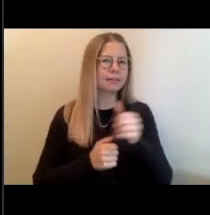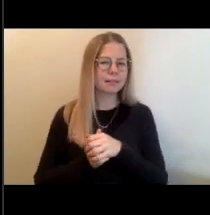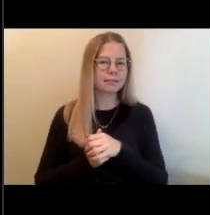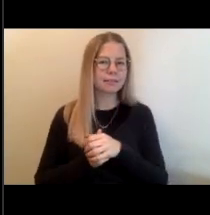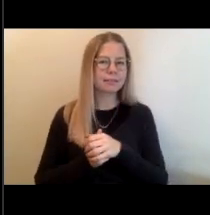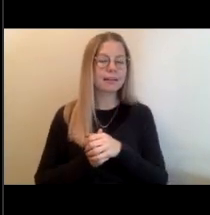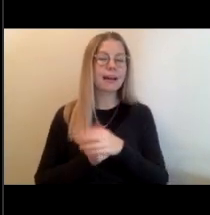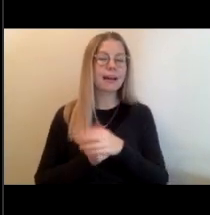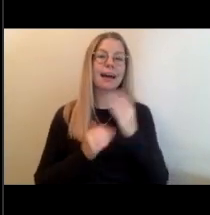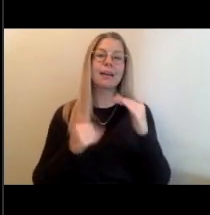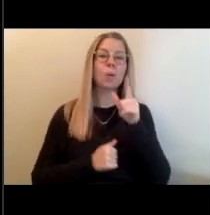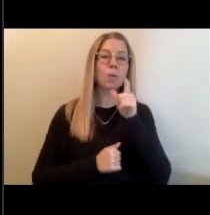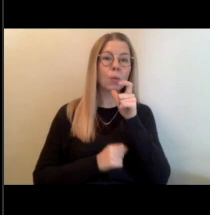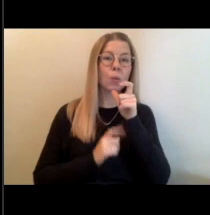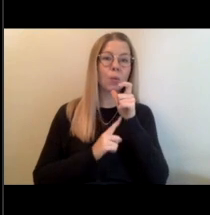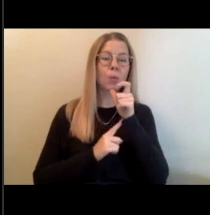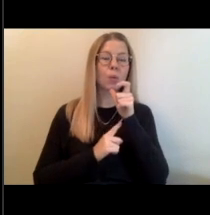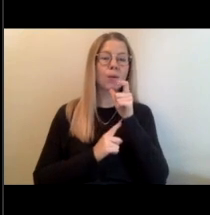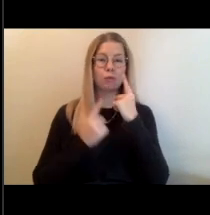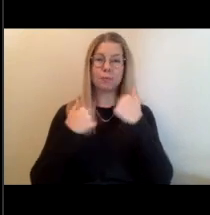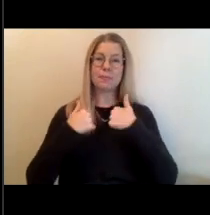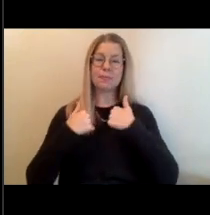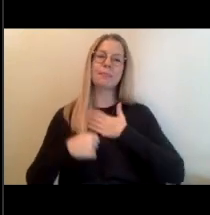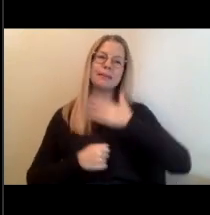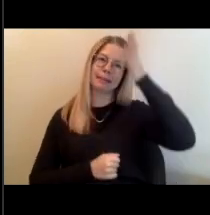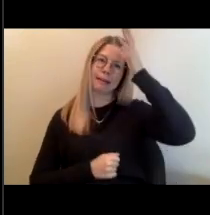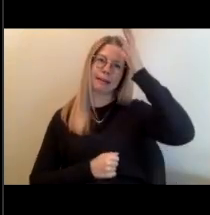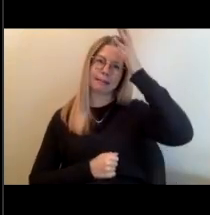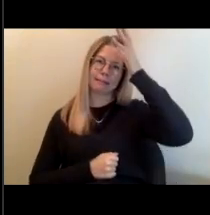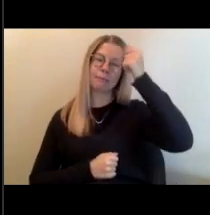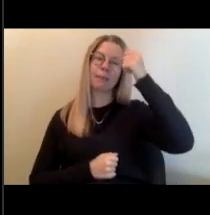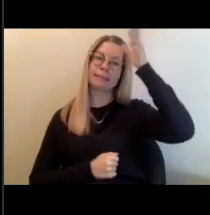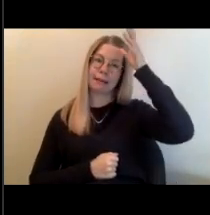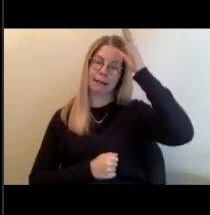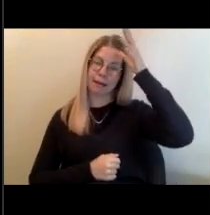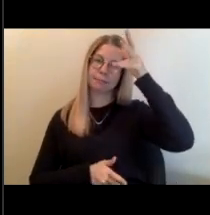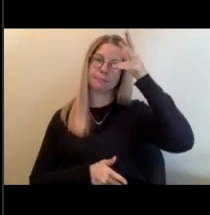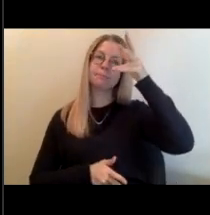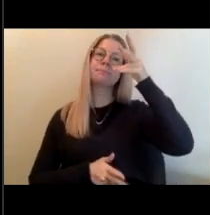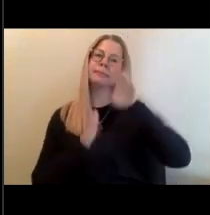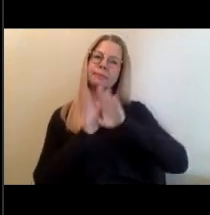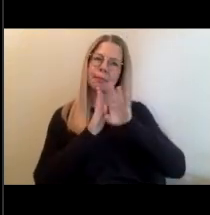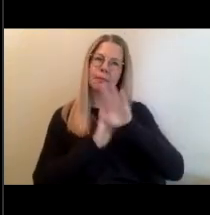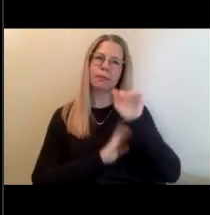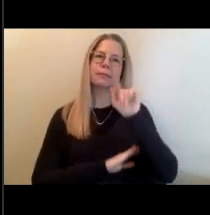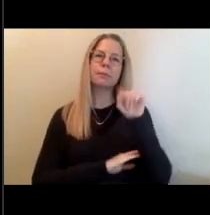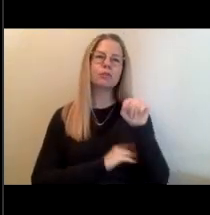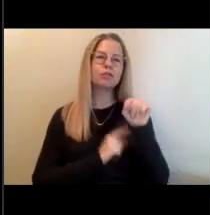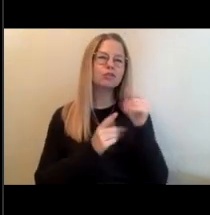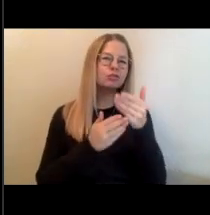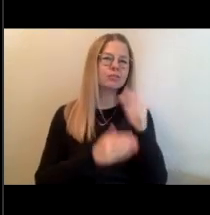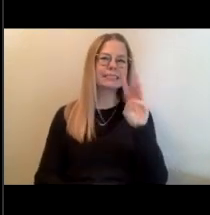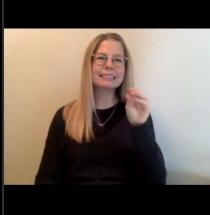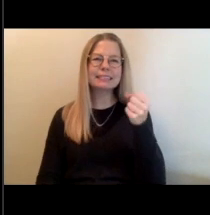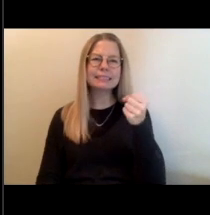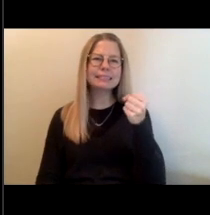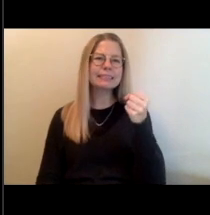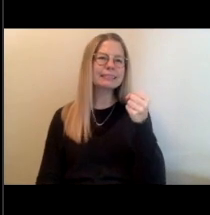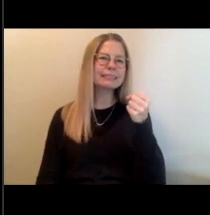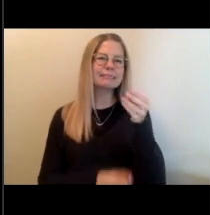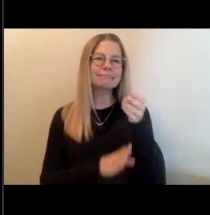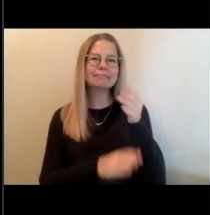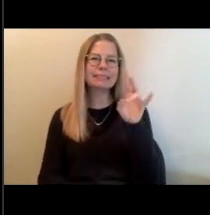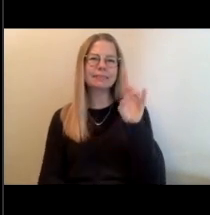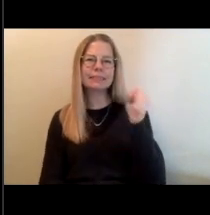dad. My dad developed Alzheimer's in his probably late 60s, early 70s. And the first